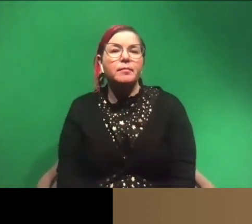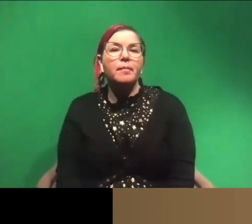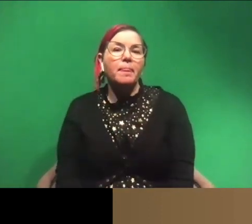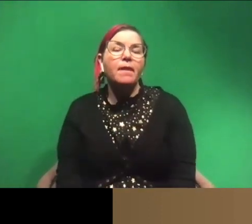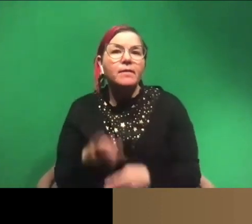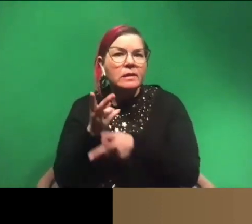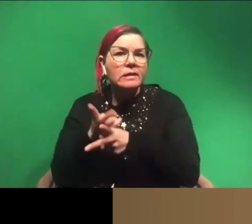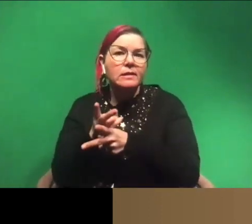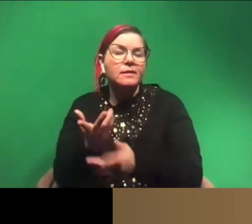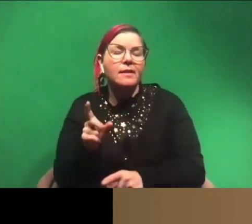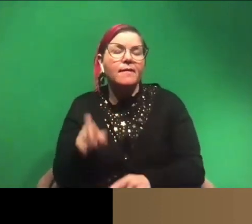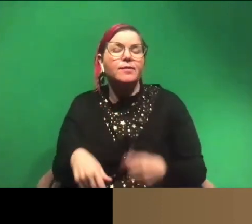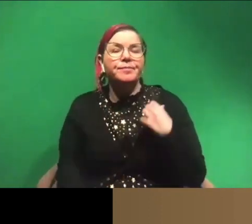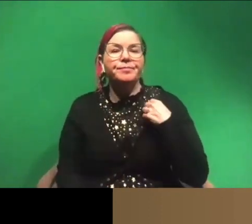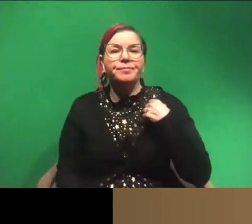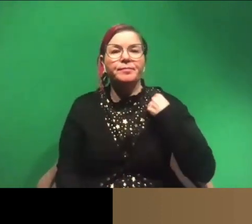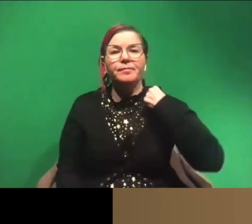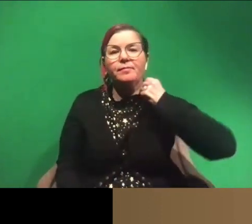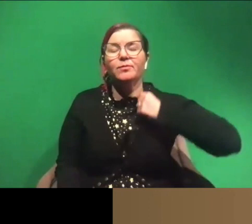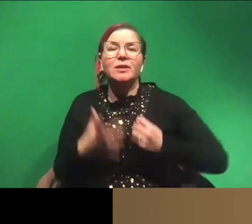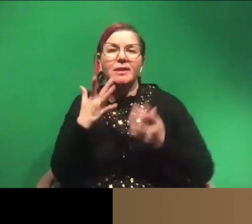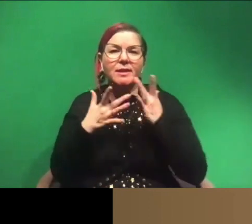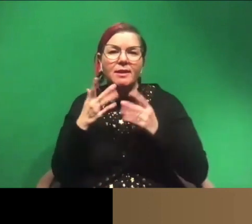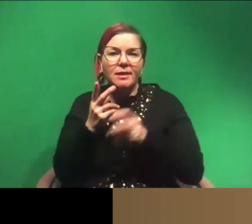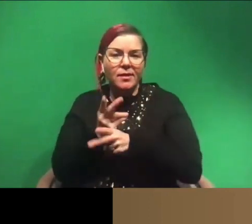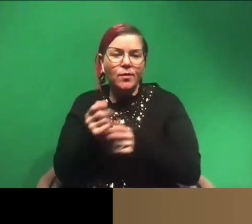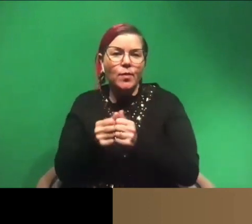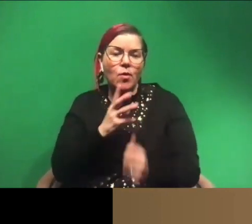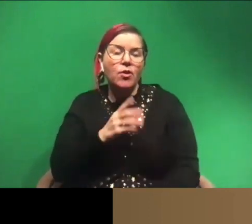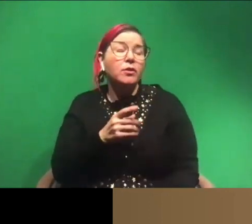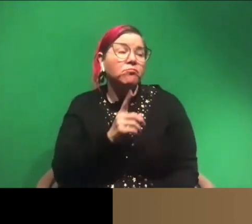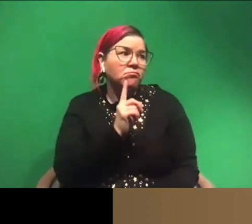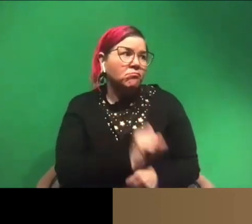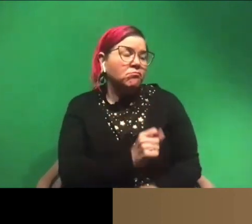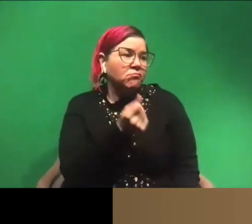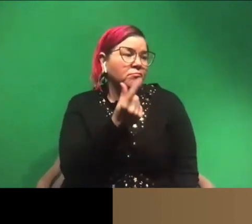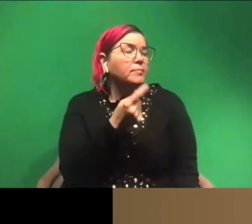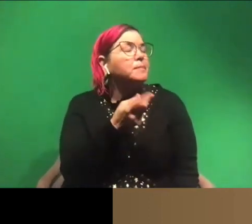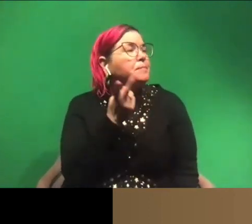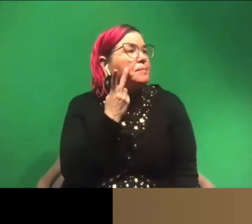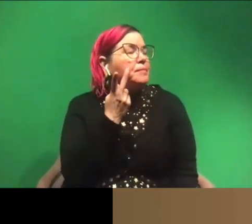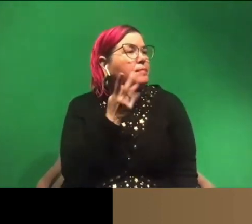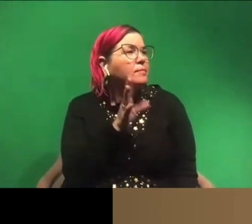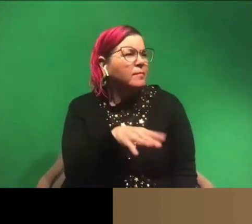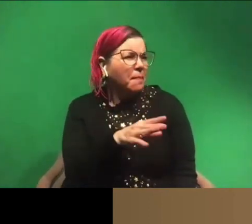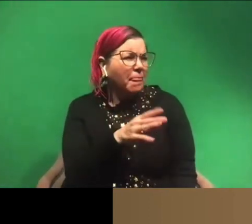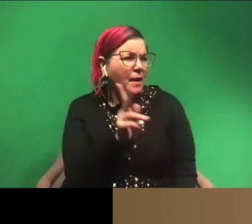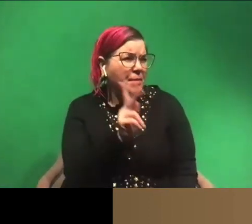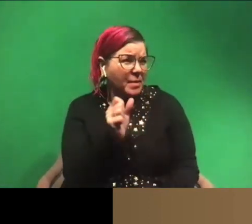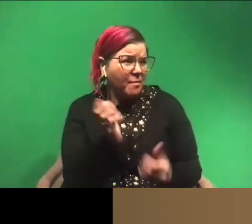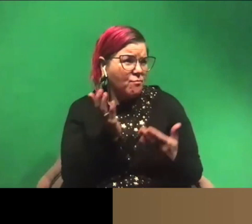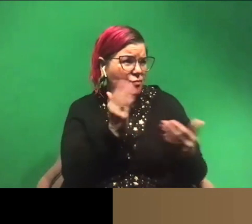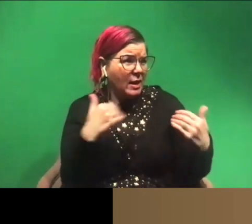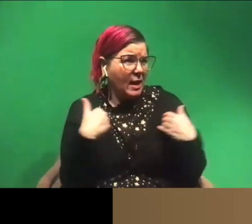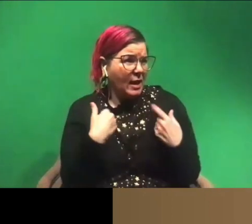carefully. Yeah. And with as little water as possible. For sure. Let's see. Could people bring animals into